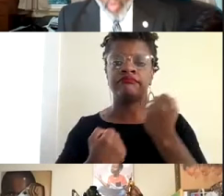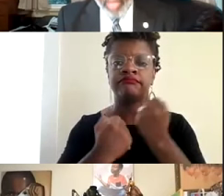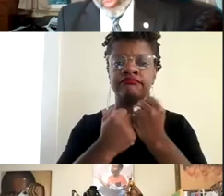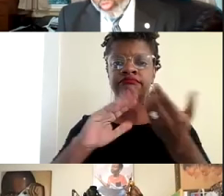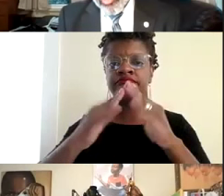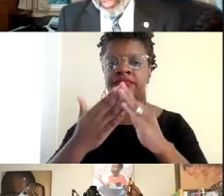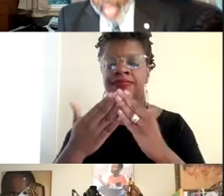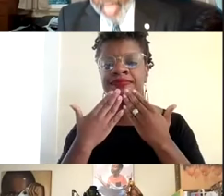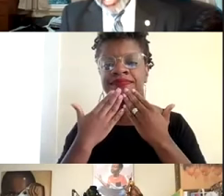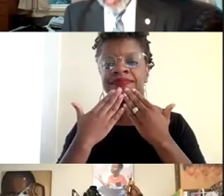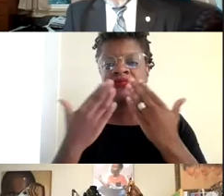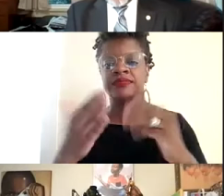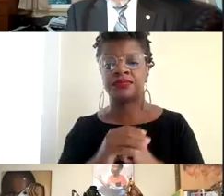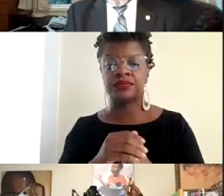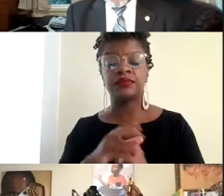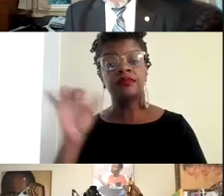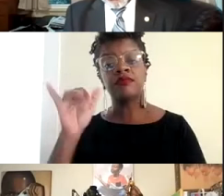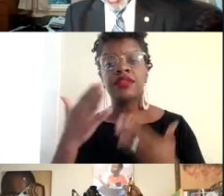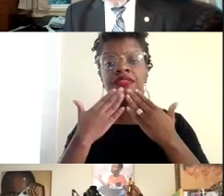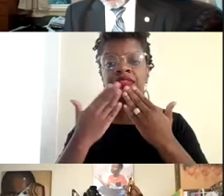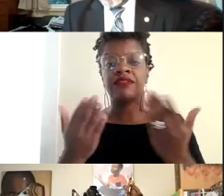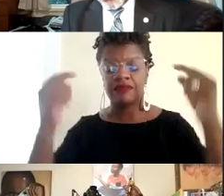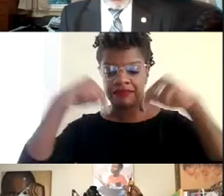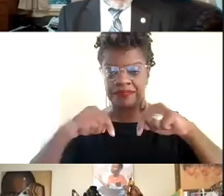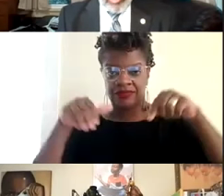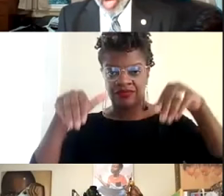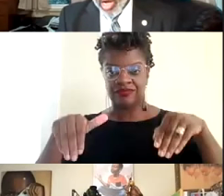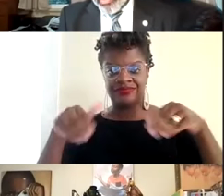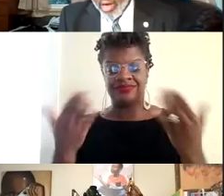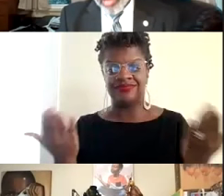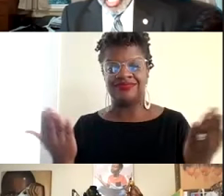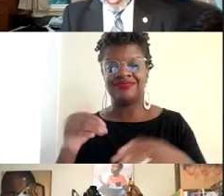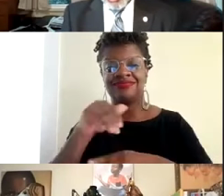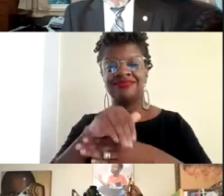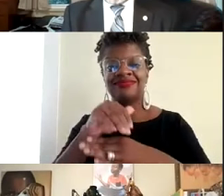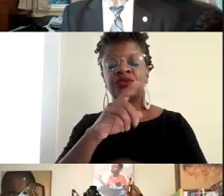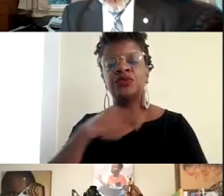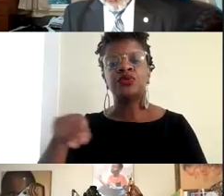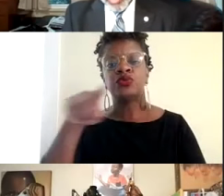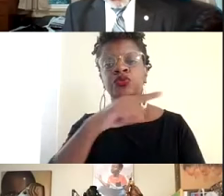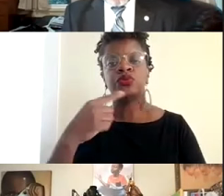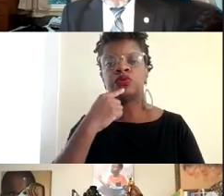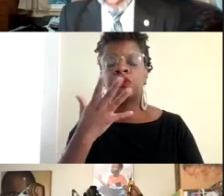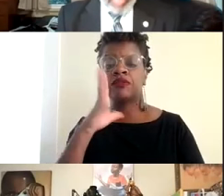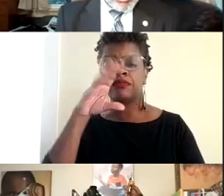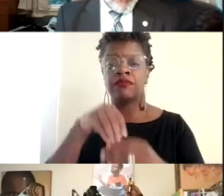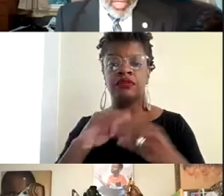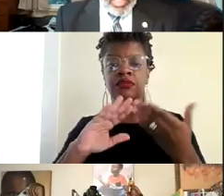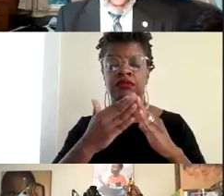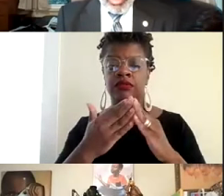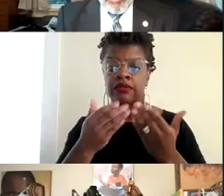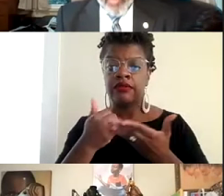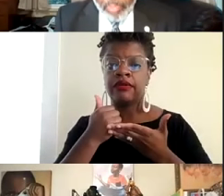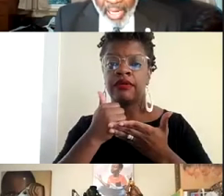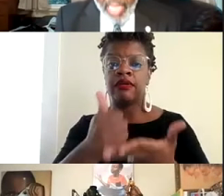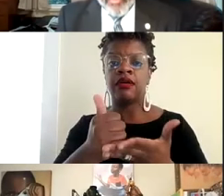And I want to thank you for being present tonight, because you are part of the movement to launch a